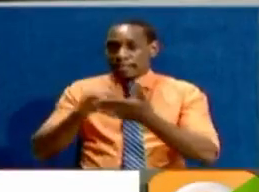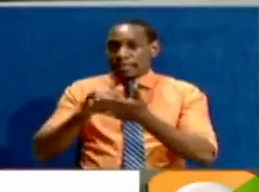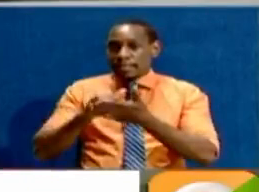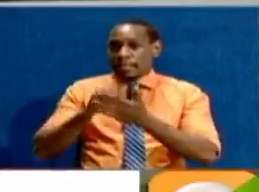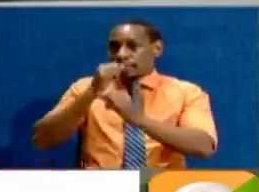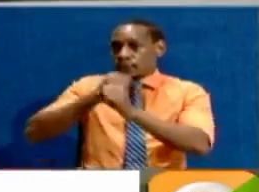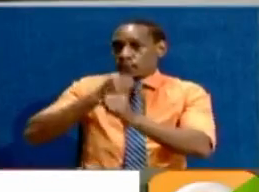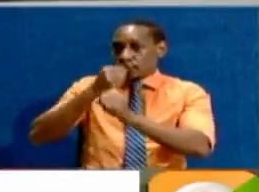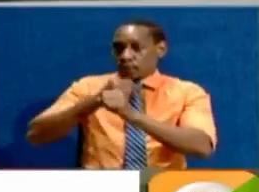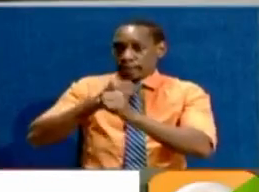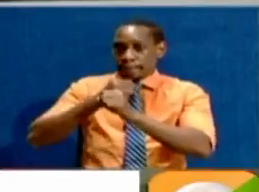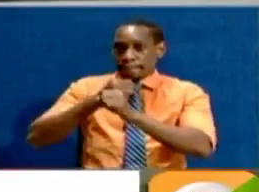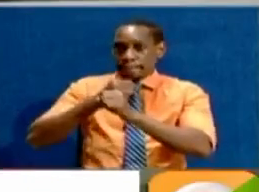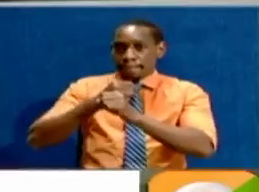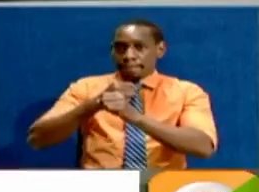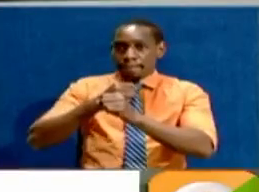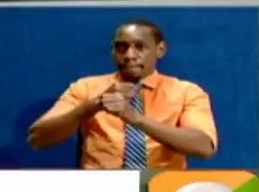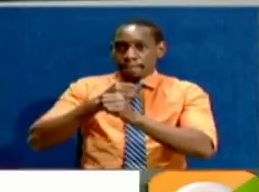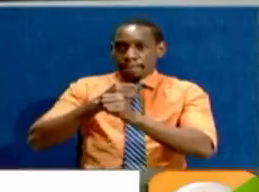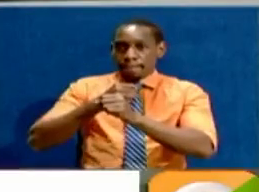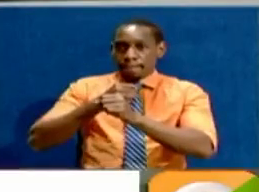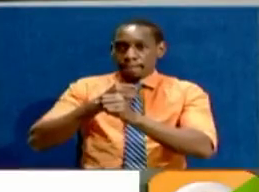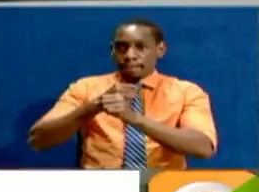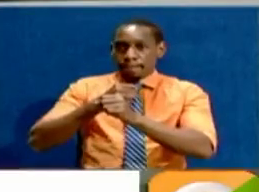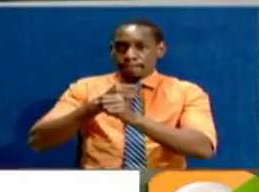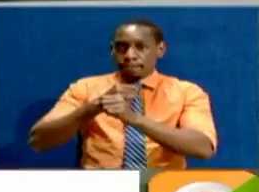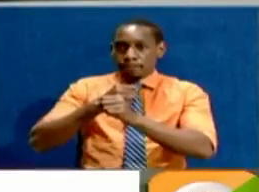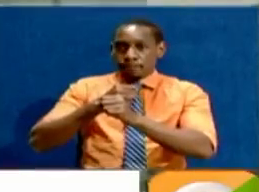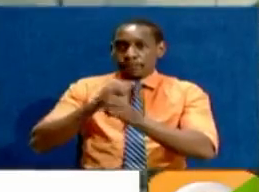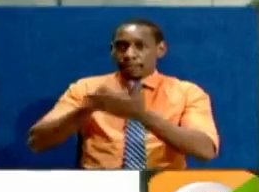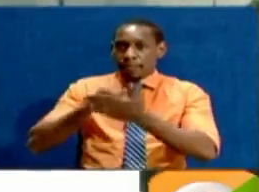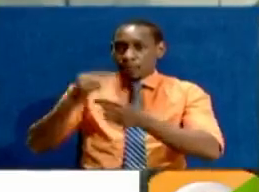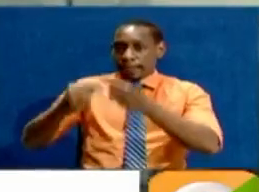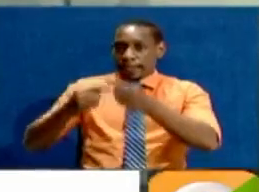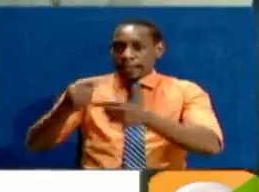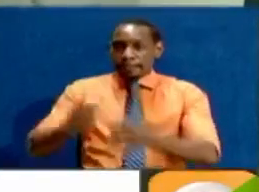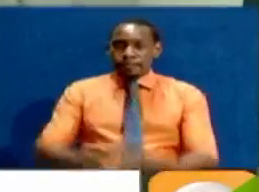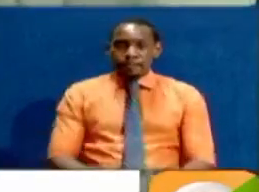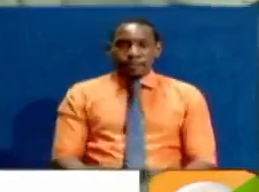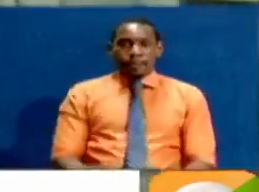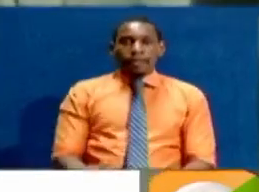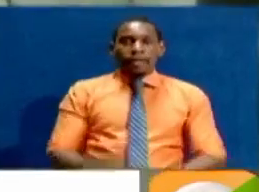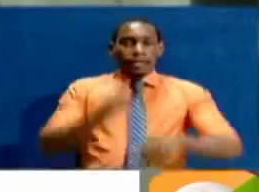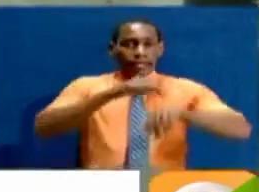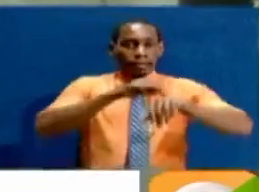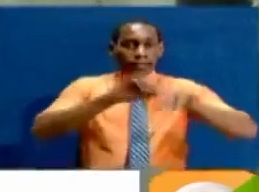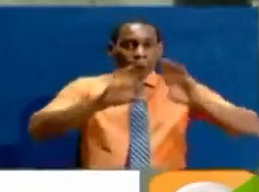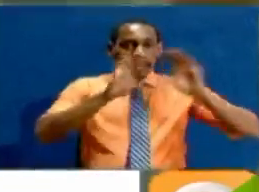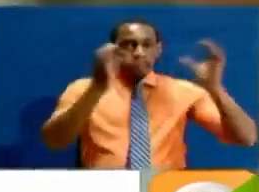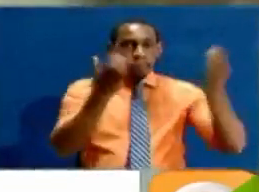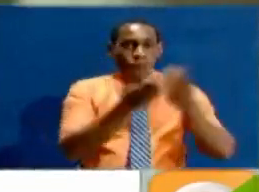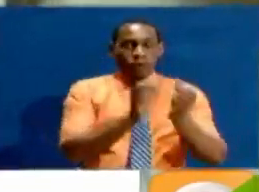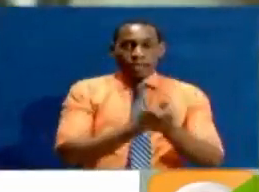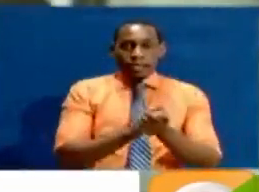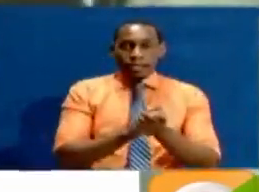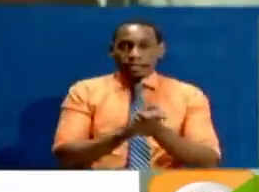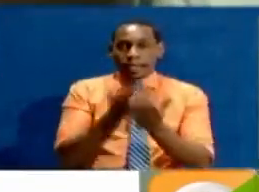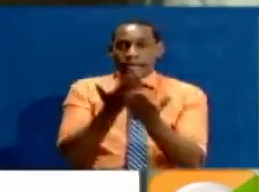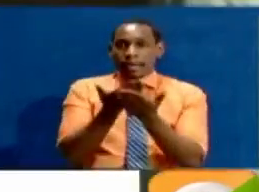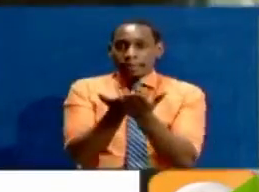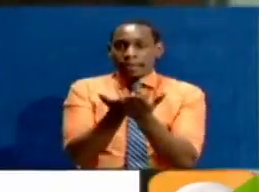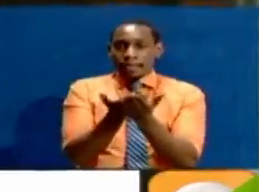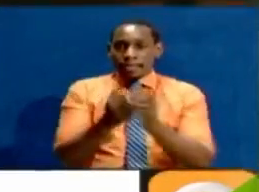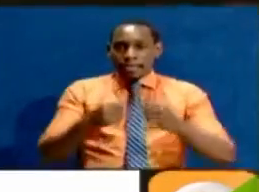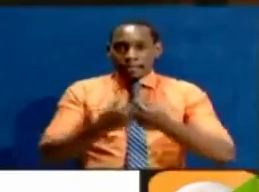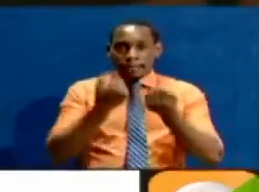journey that they have been taking. At a time when the world applied emergency